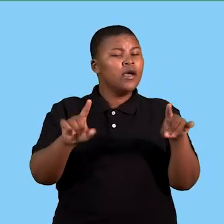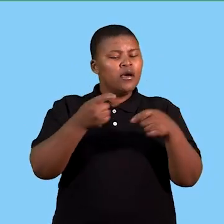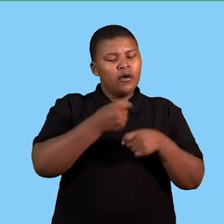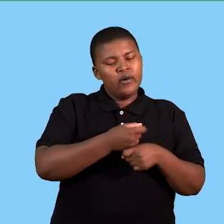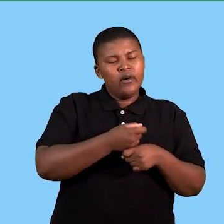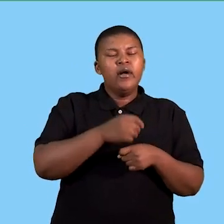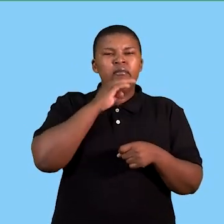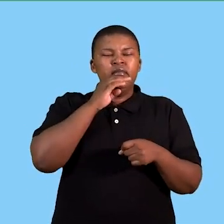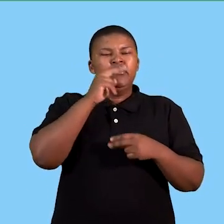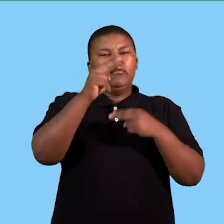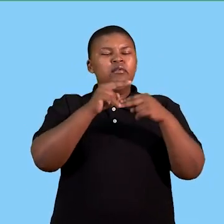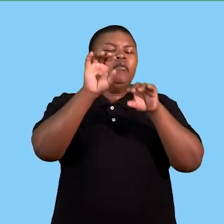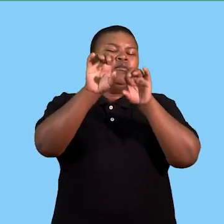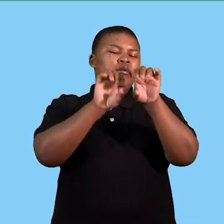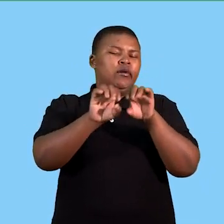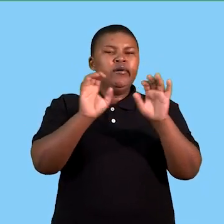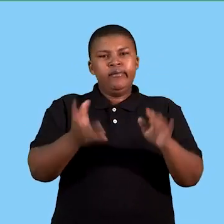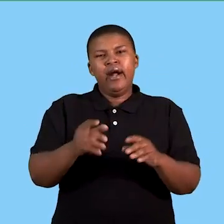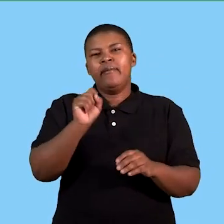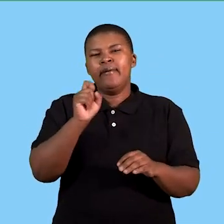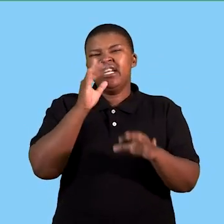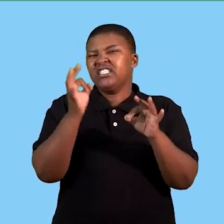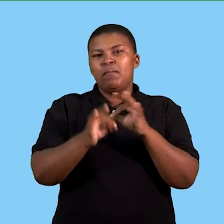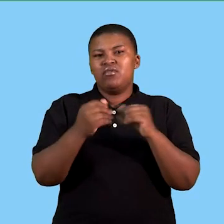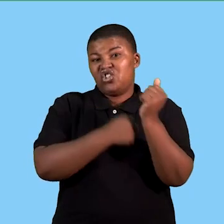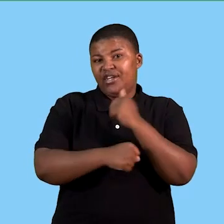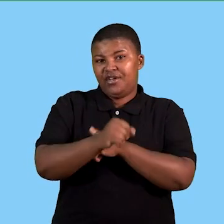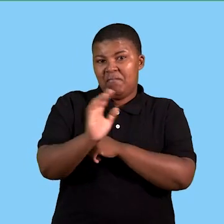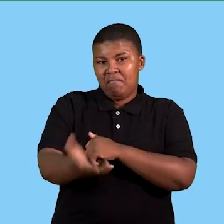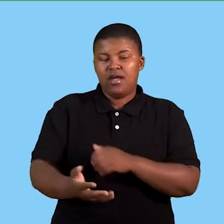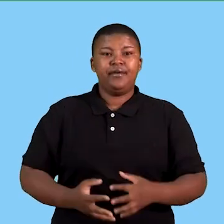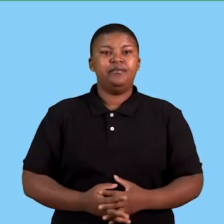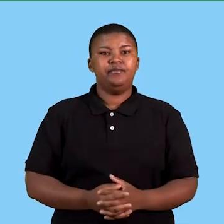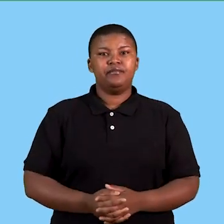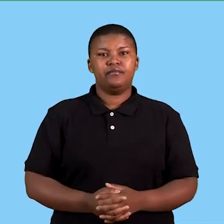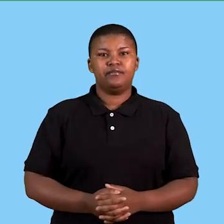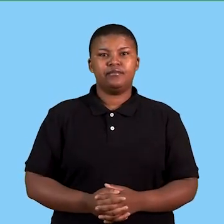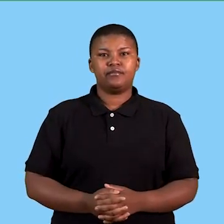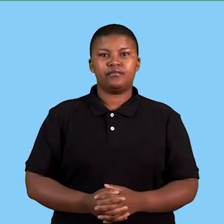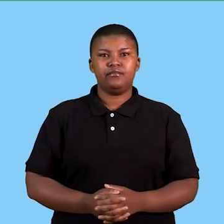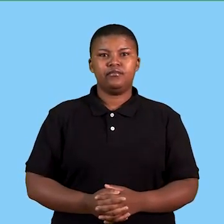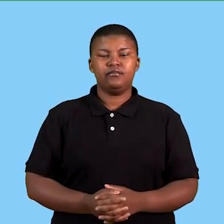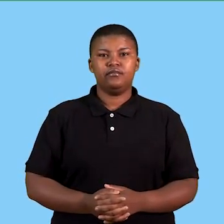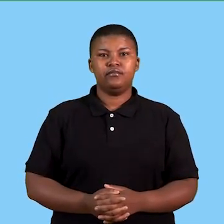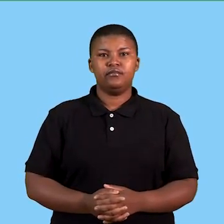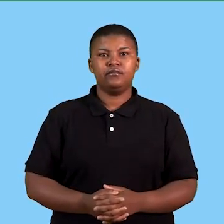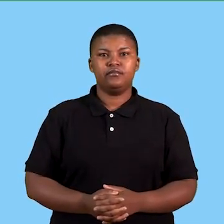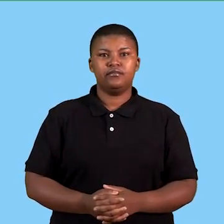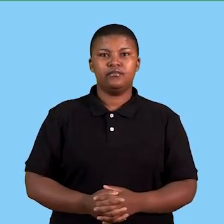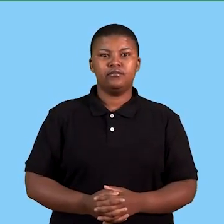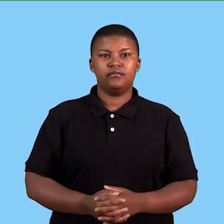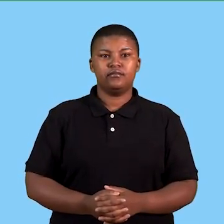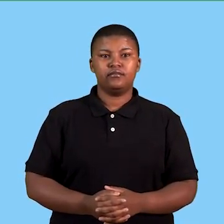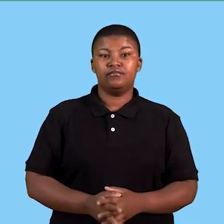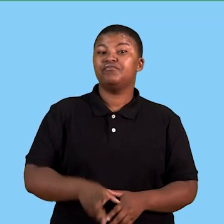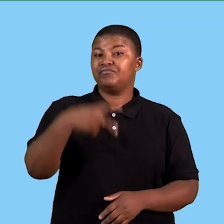structure. Where we have a small one, it will be a more simple structure. The second thing that will have an influence, of course,